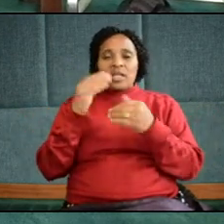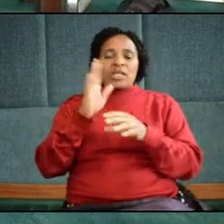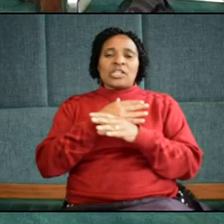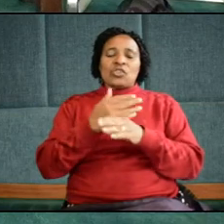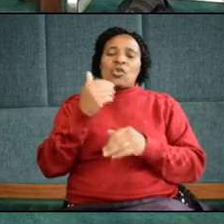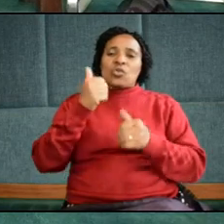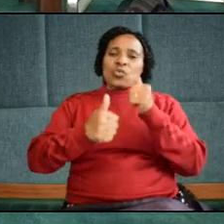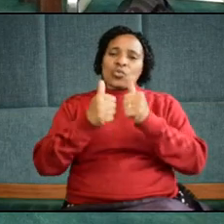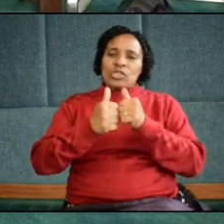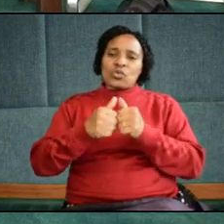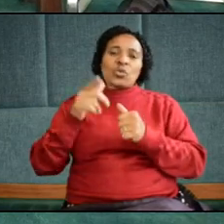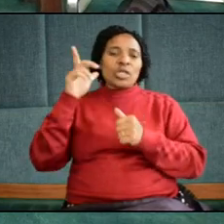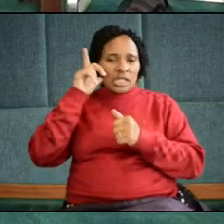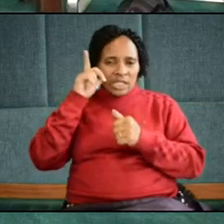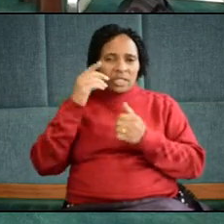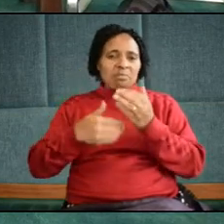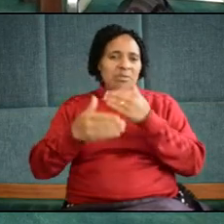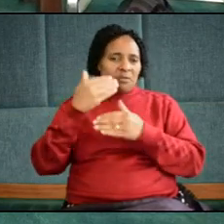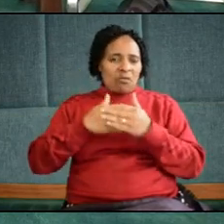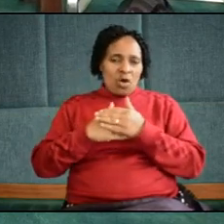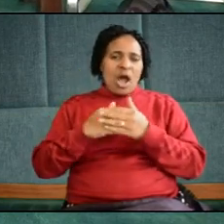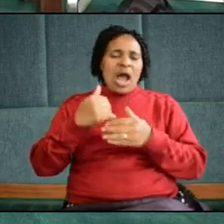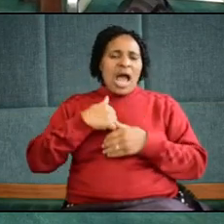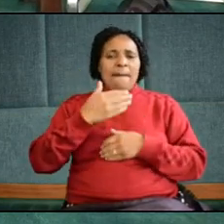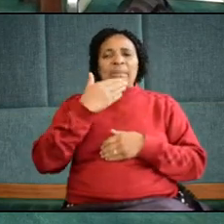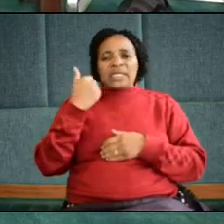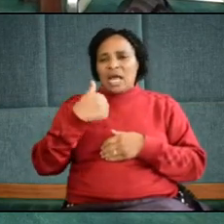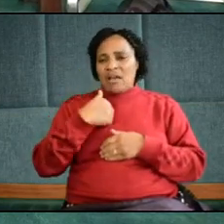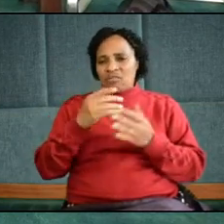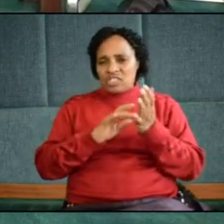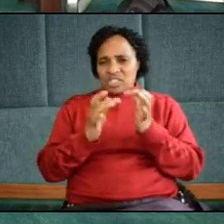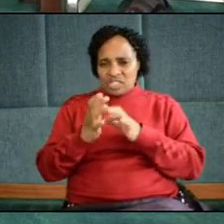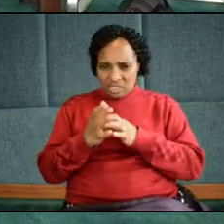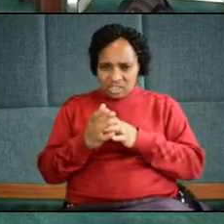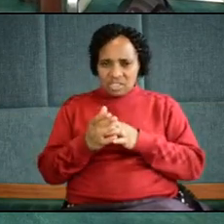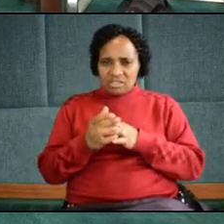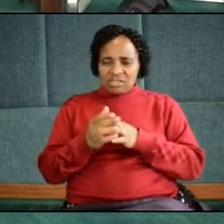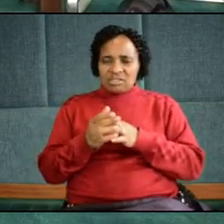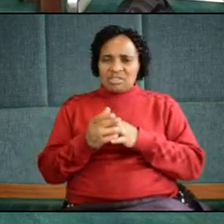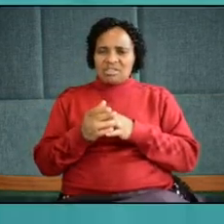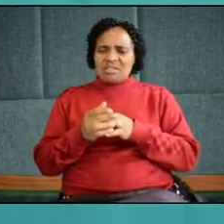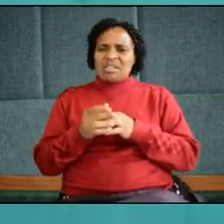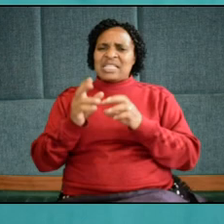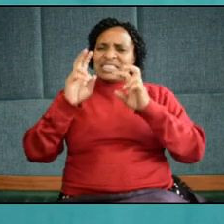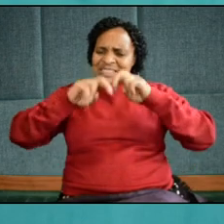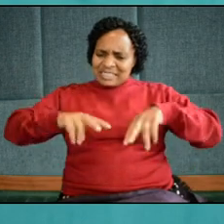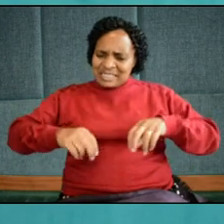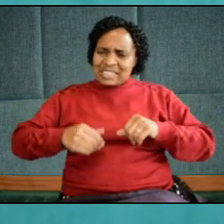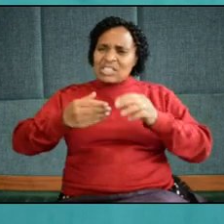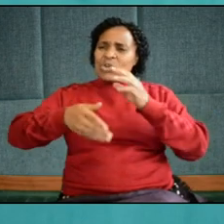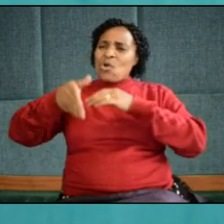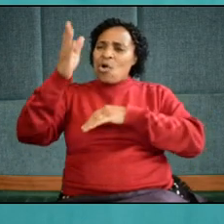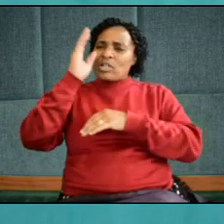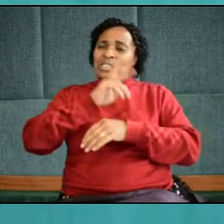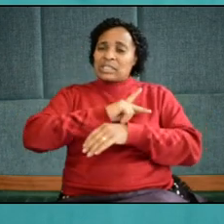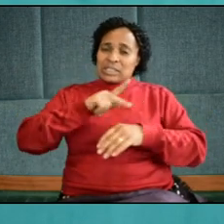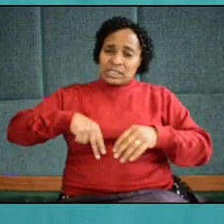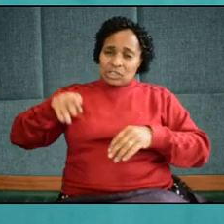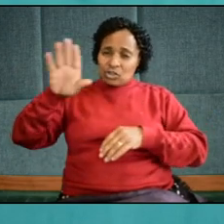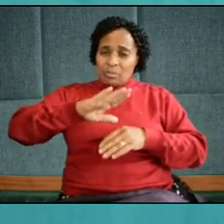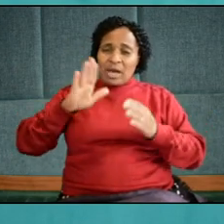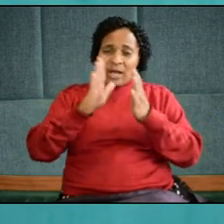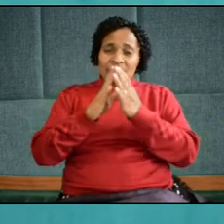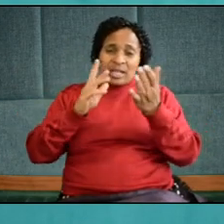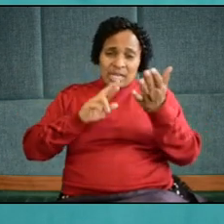that we listened to before, I'd rather have Jesus than worldwide fame. Seek ye first the kingdom of God and all his righteousness,